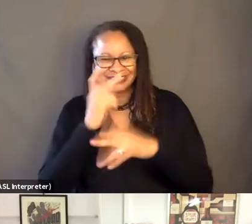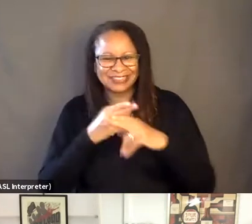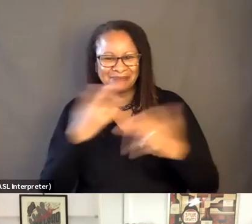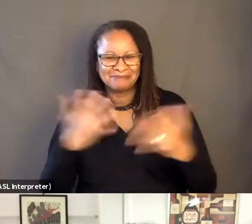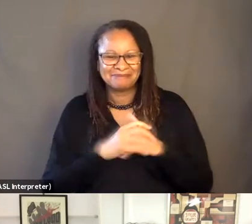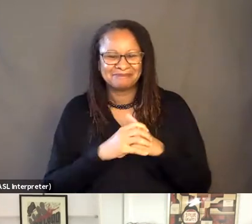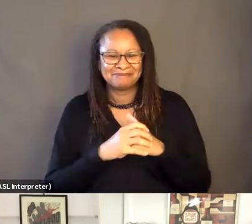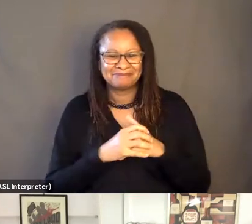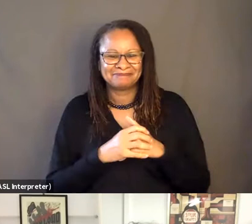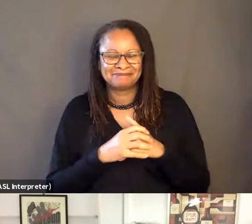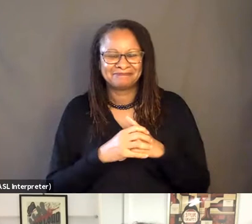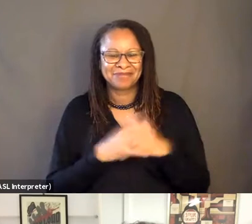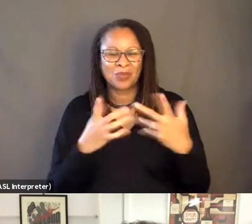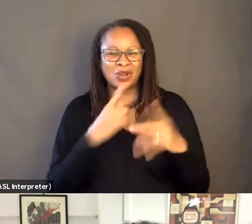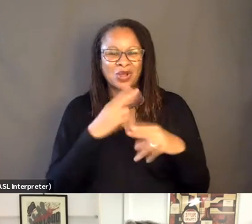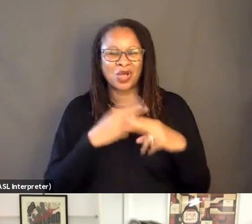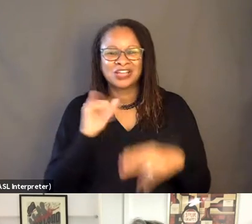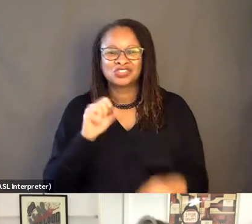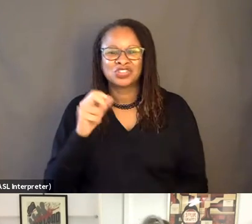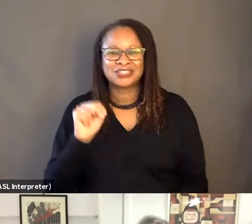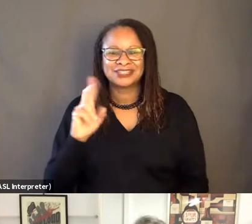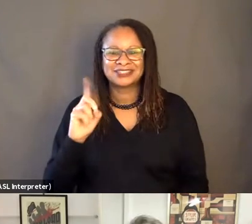I keep wanting to say Jason Donovan, but I'm not.